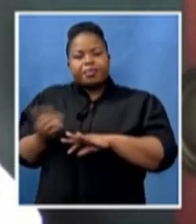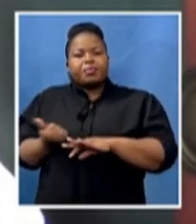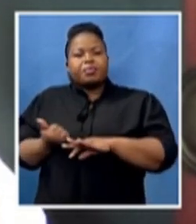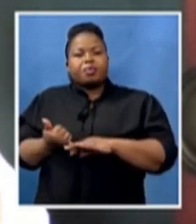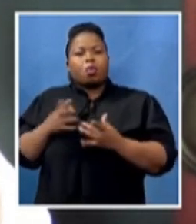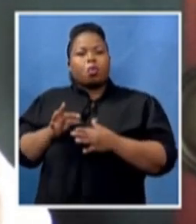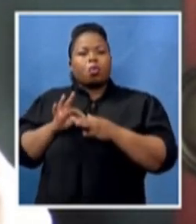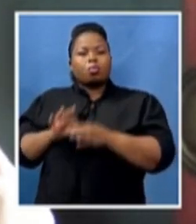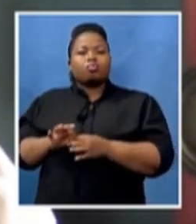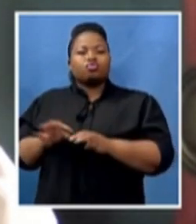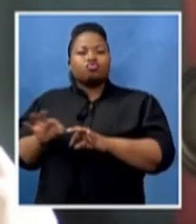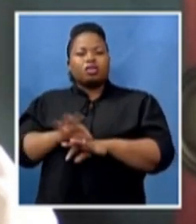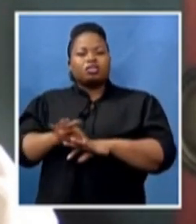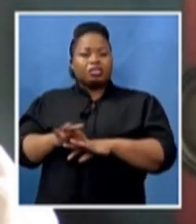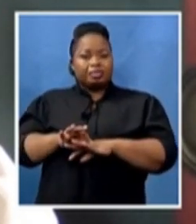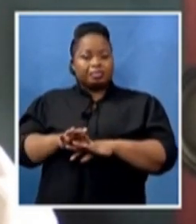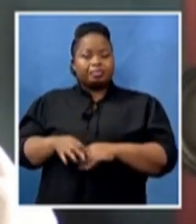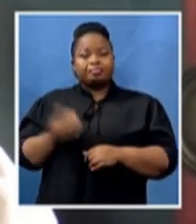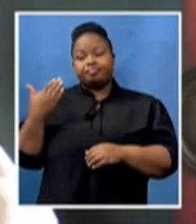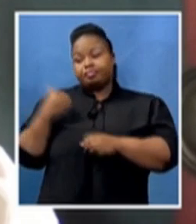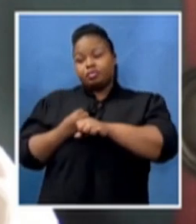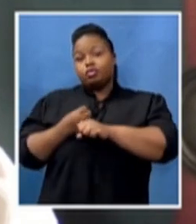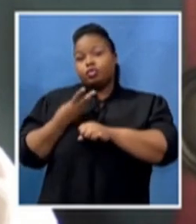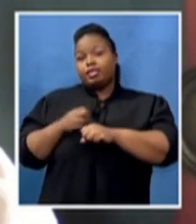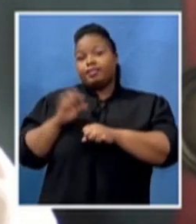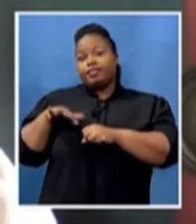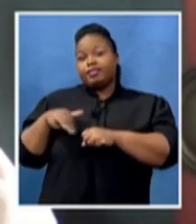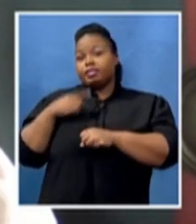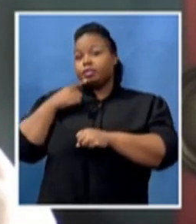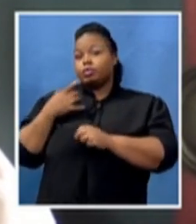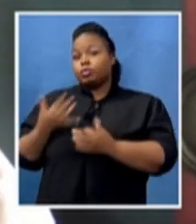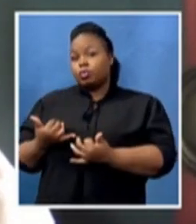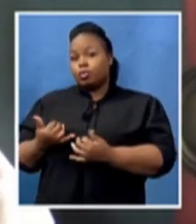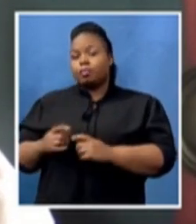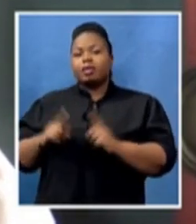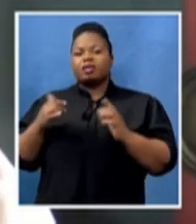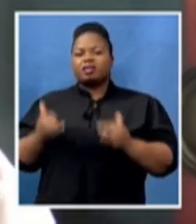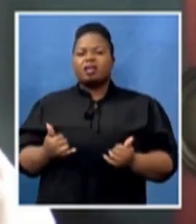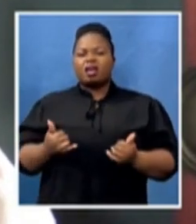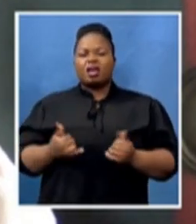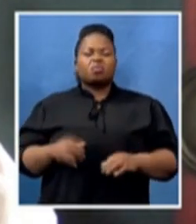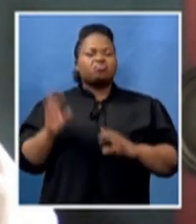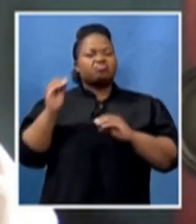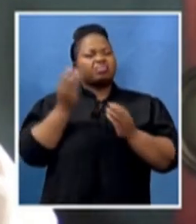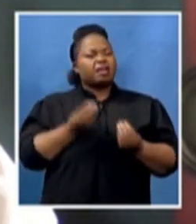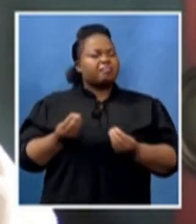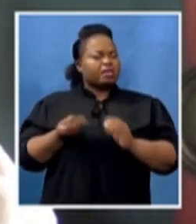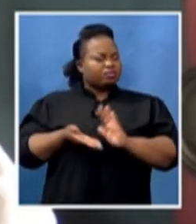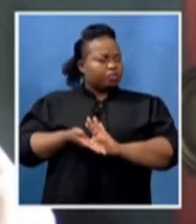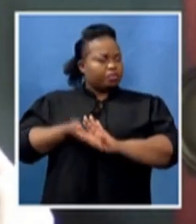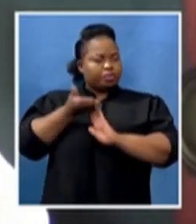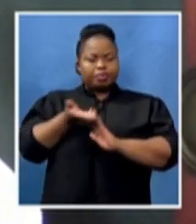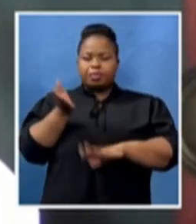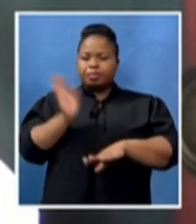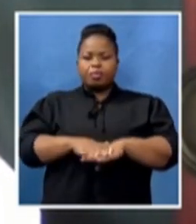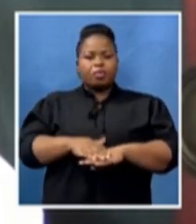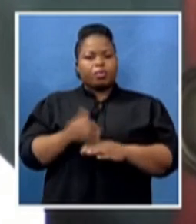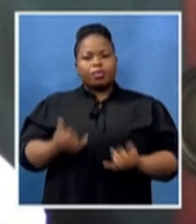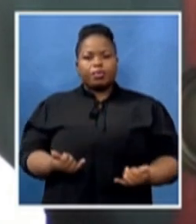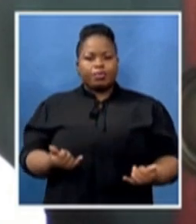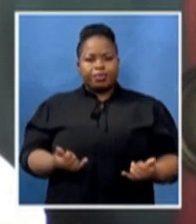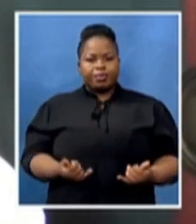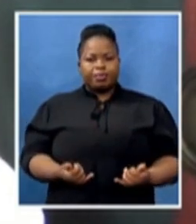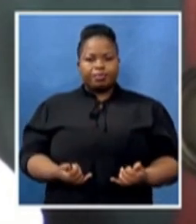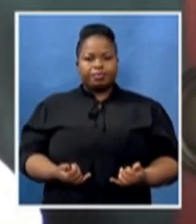2015. The numbers are by now far higher, no doubt. We should express our concern for